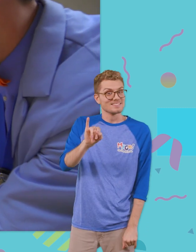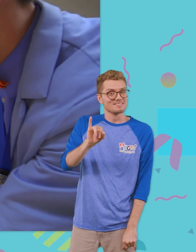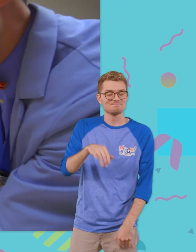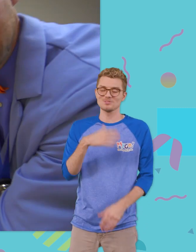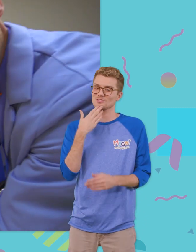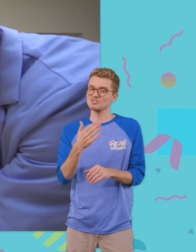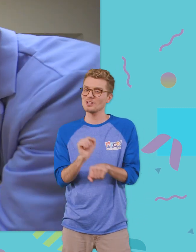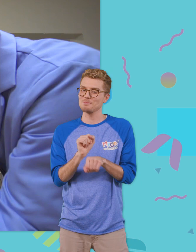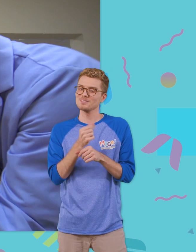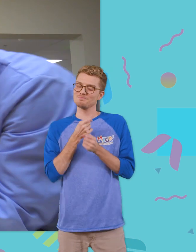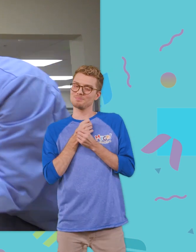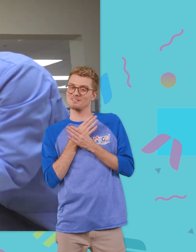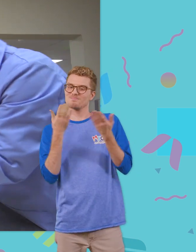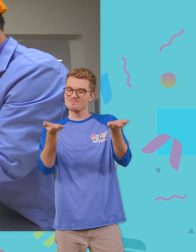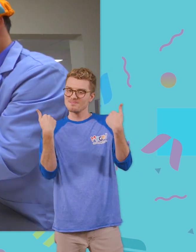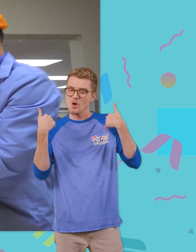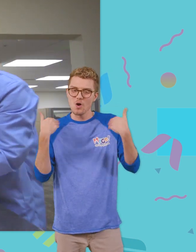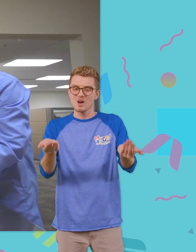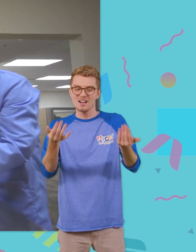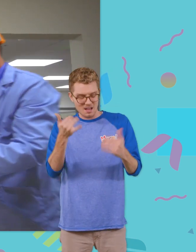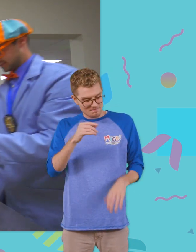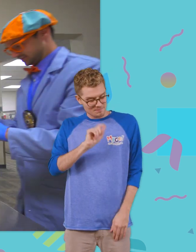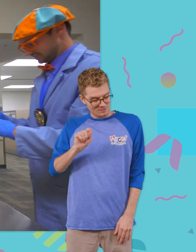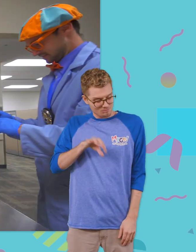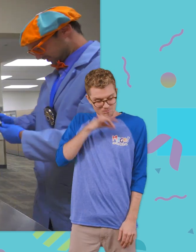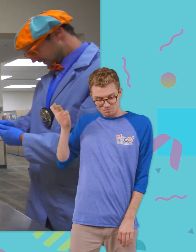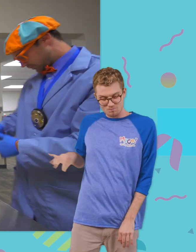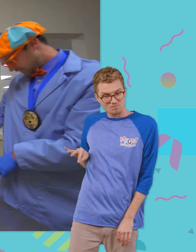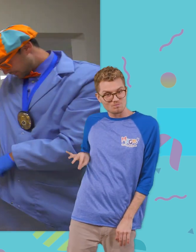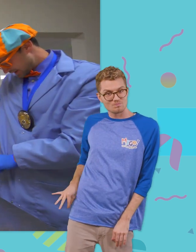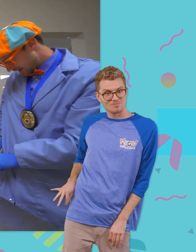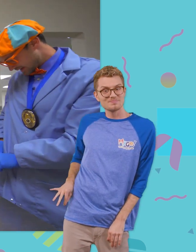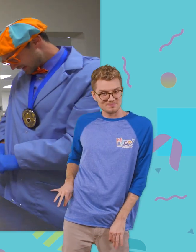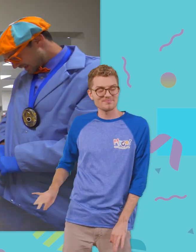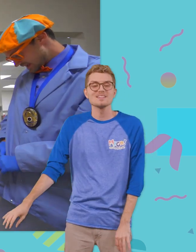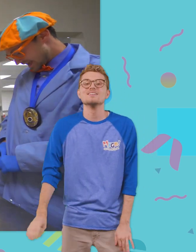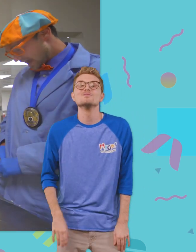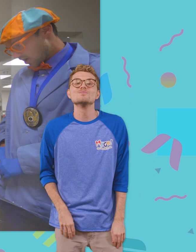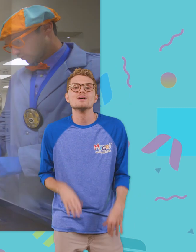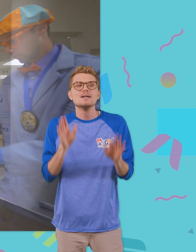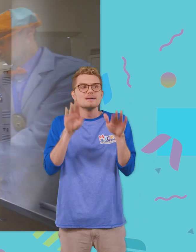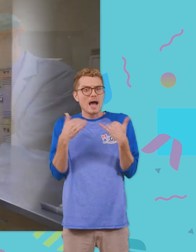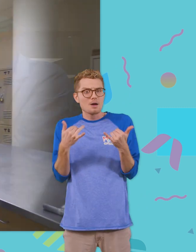B-L-I-P-P-I. Blippi! Good job! Alright, let's put the pen back.